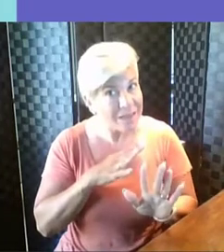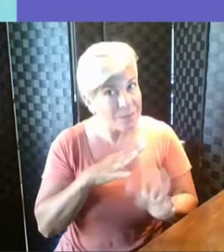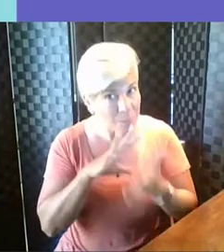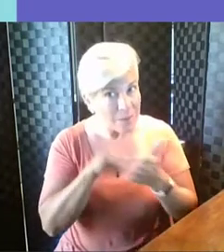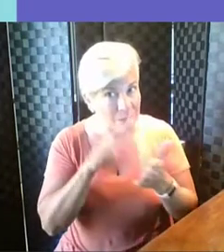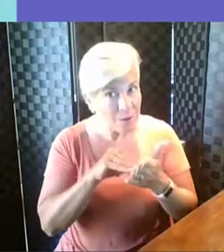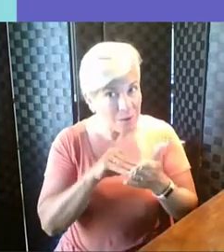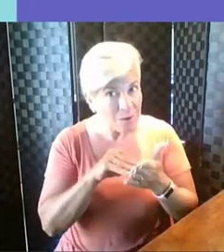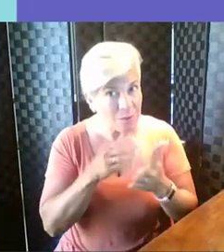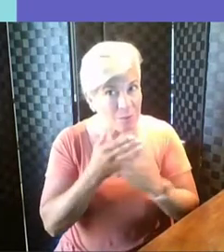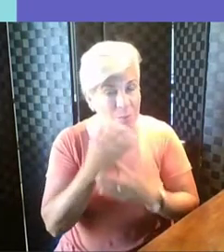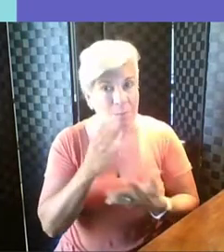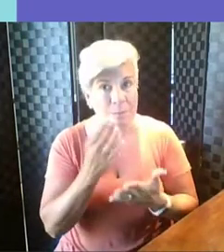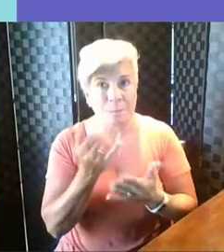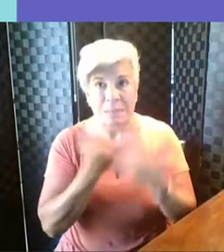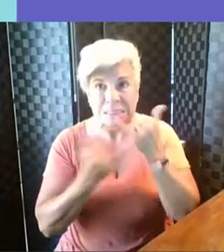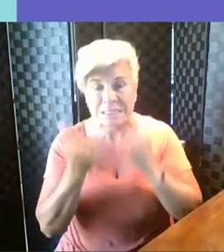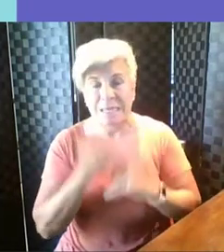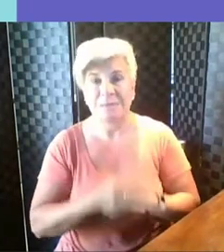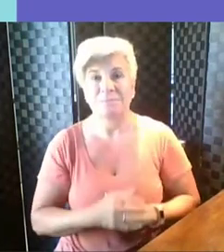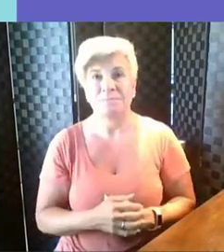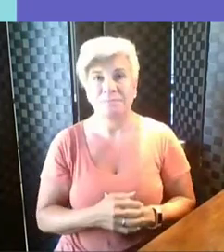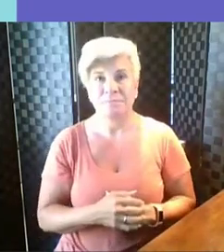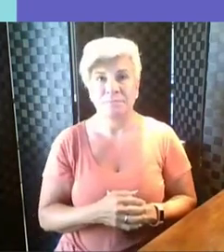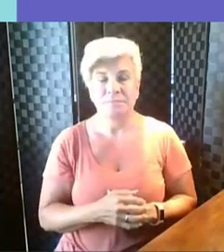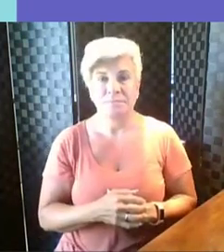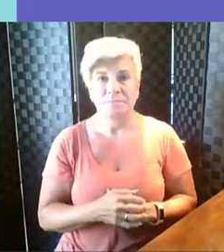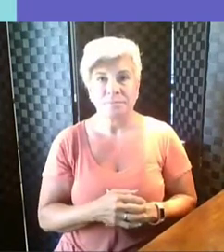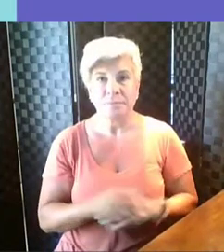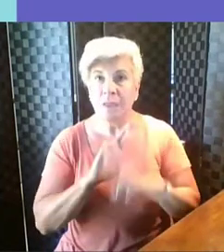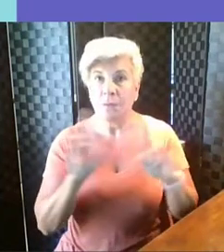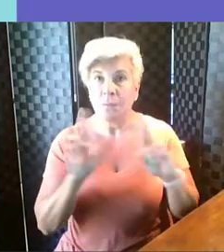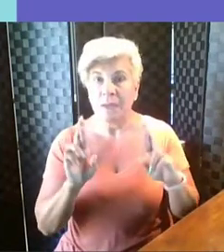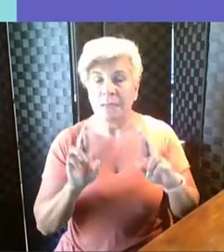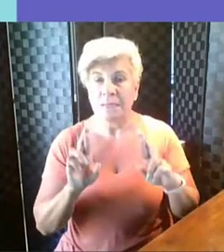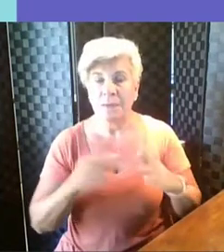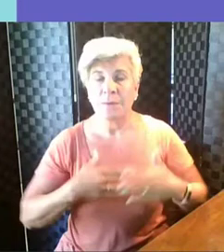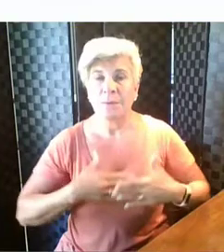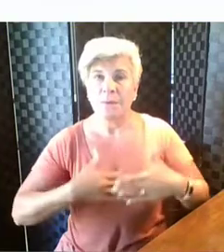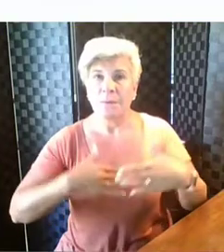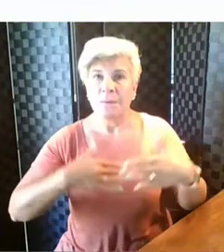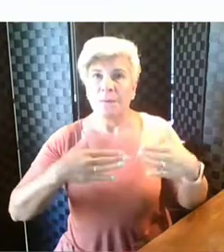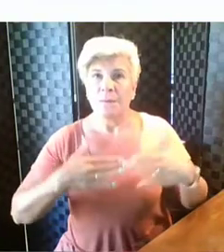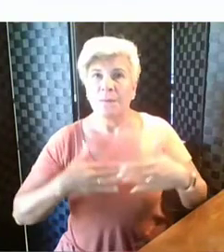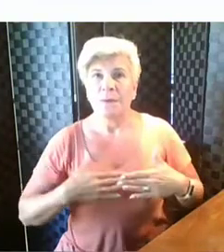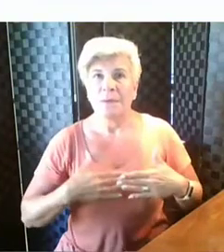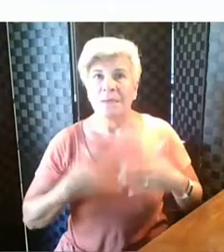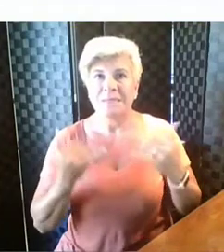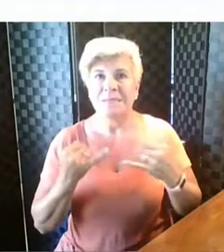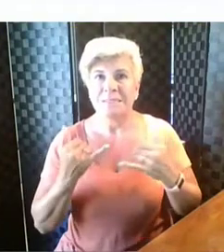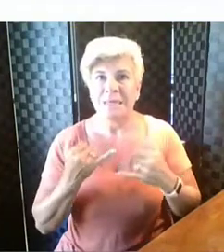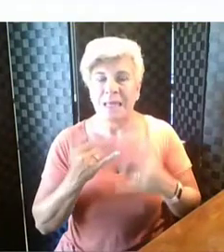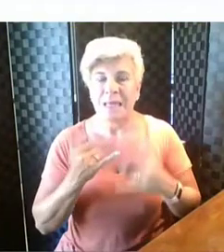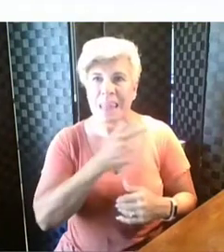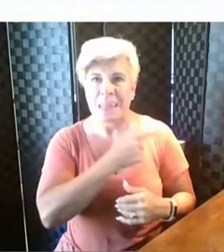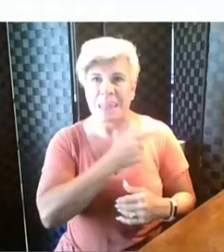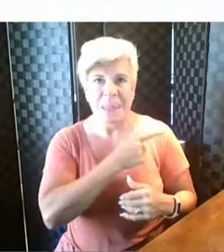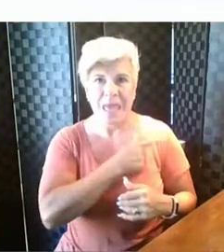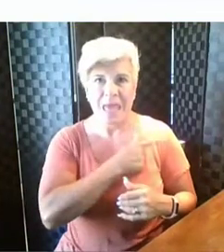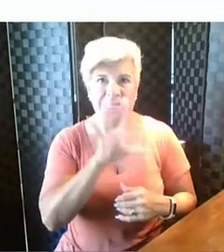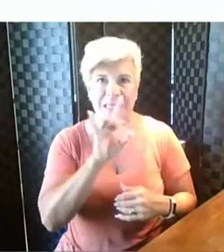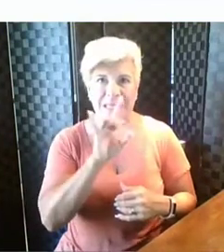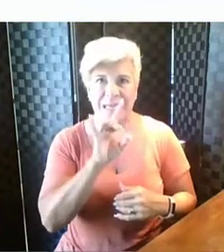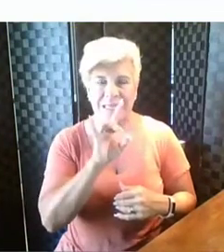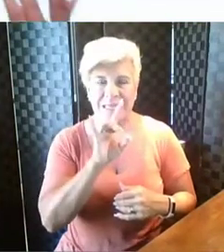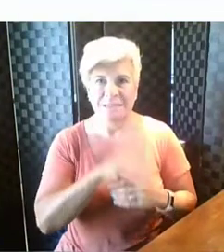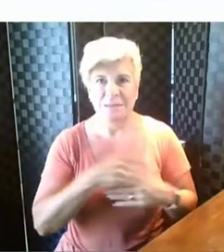learn. All right, while you're gathering those things, let's get ready for our refueling break. Today we're going to do lazy 8